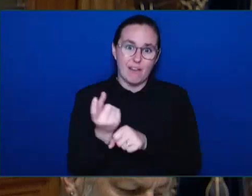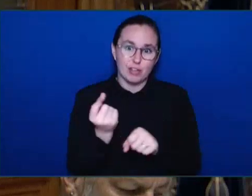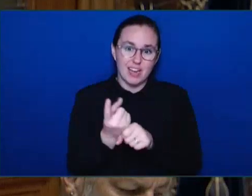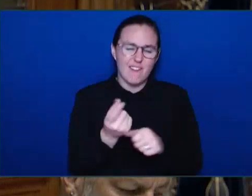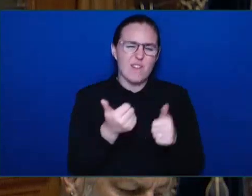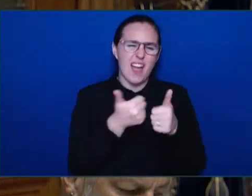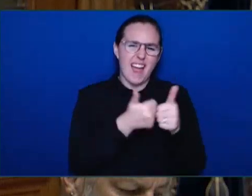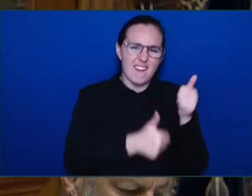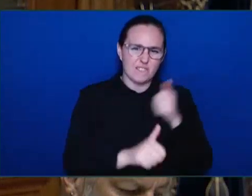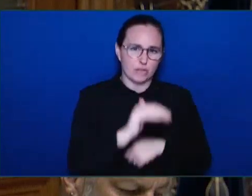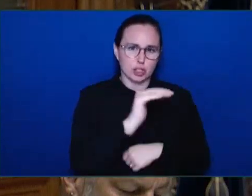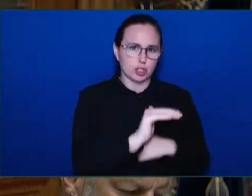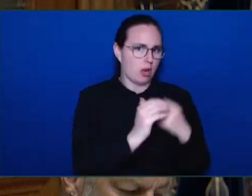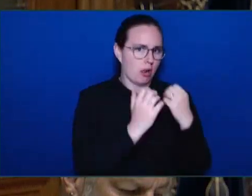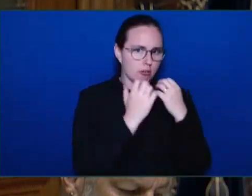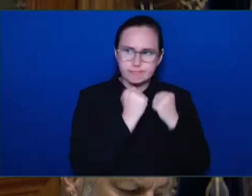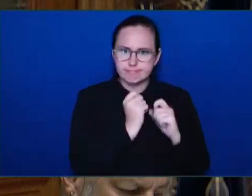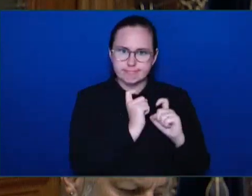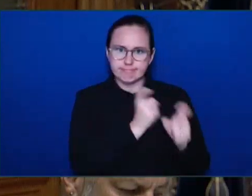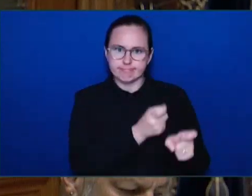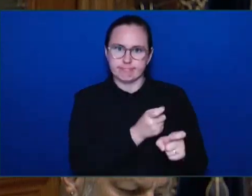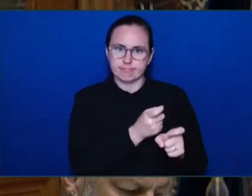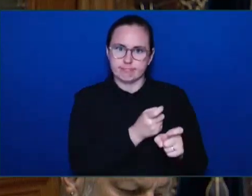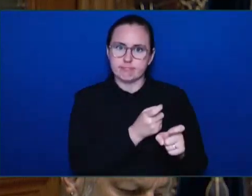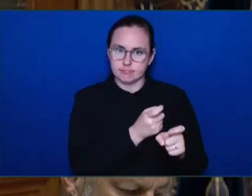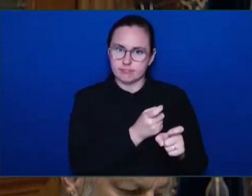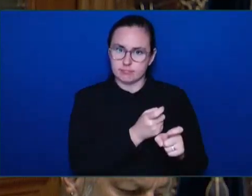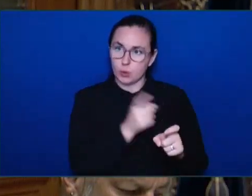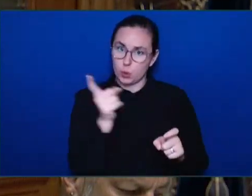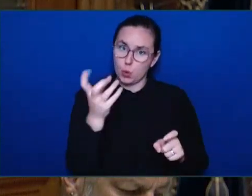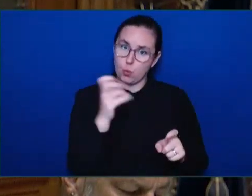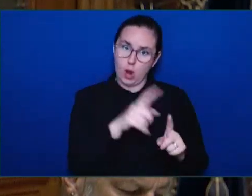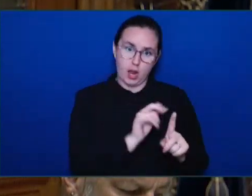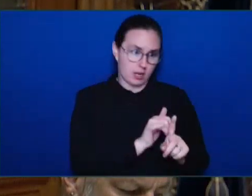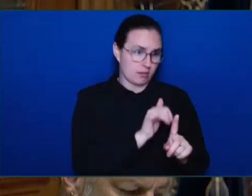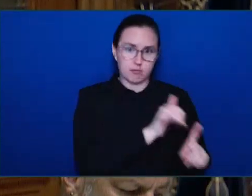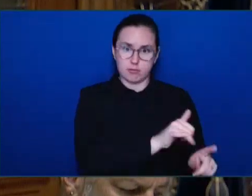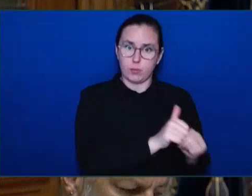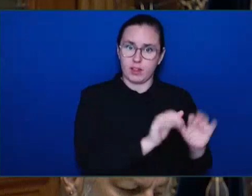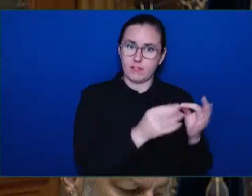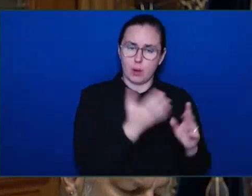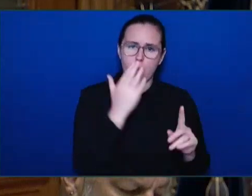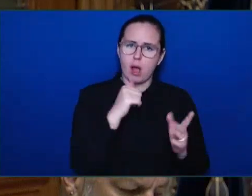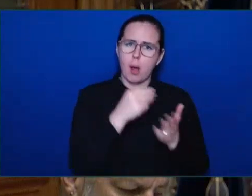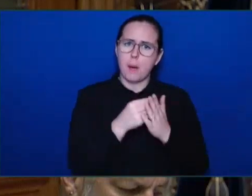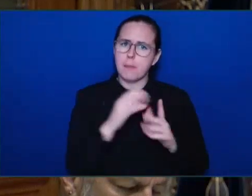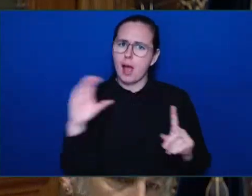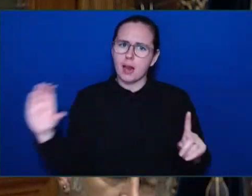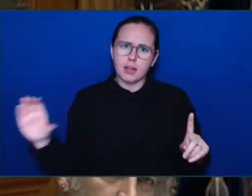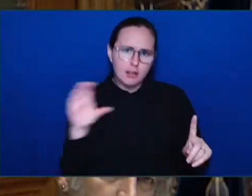and provide it to the families so that they can meet the needs of their children.